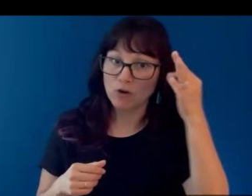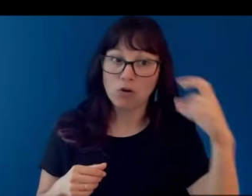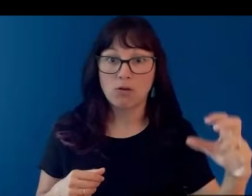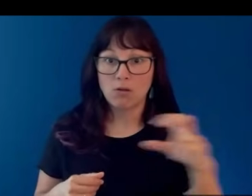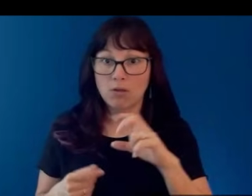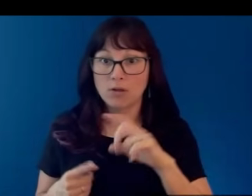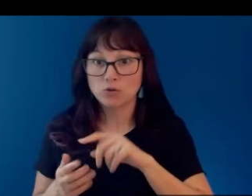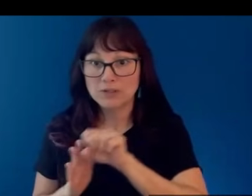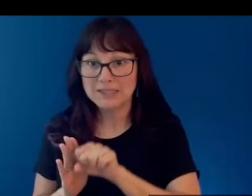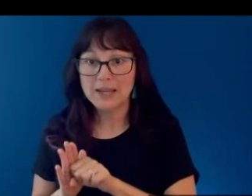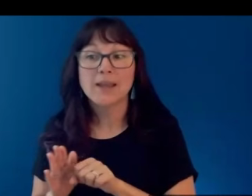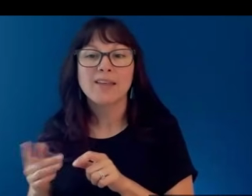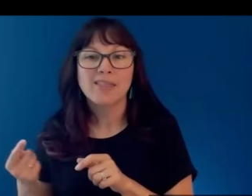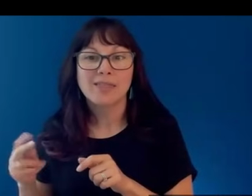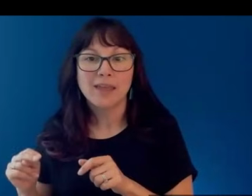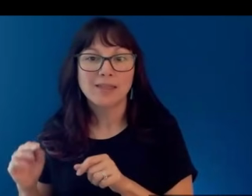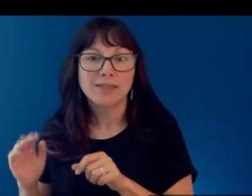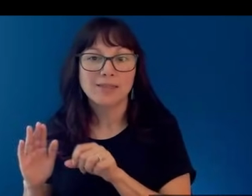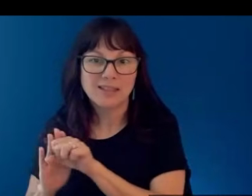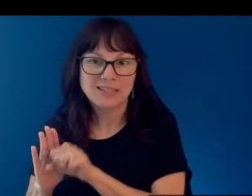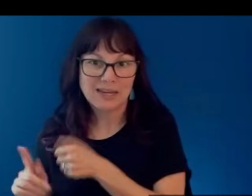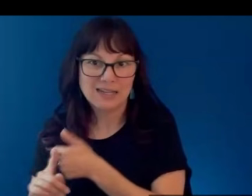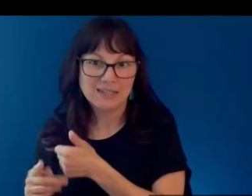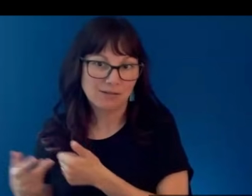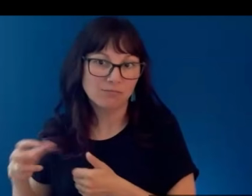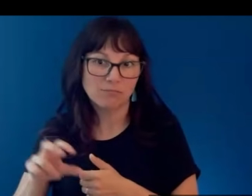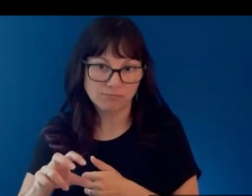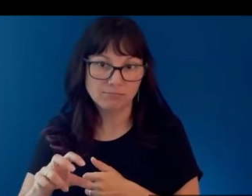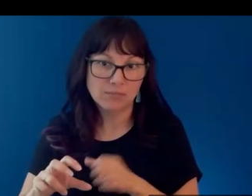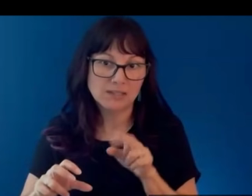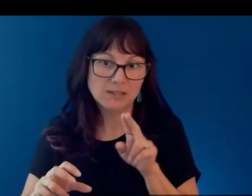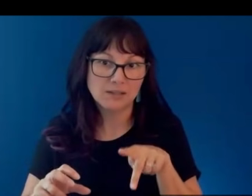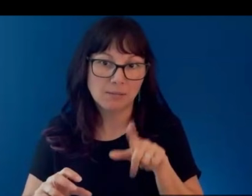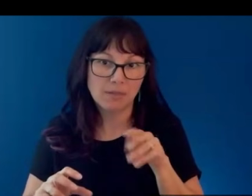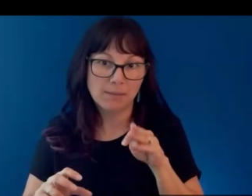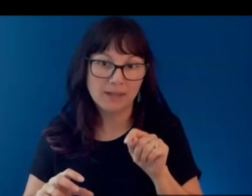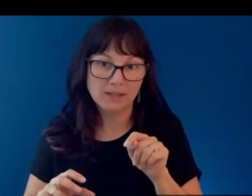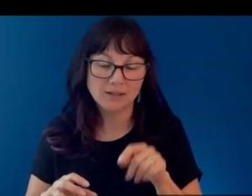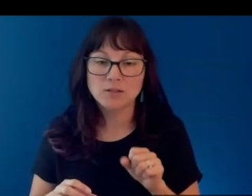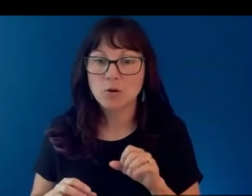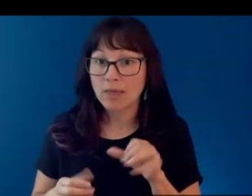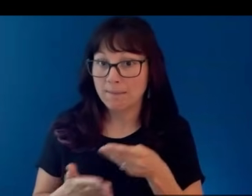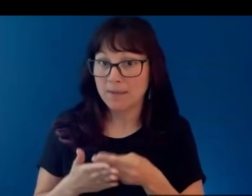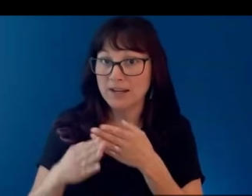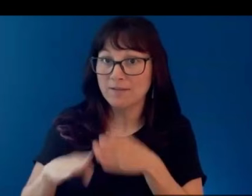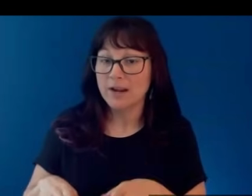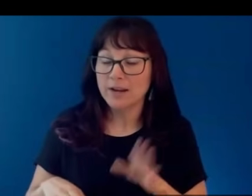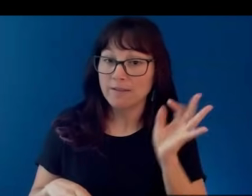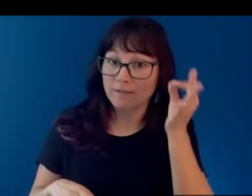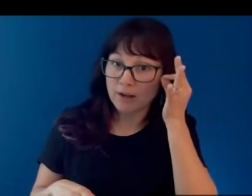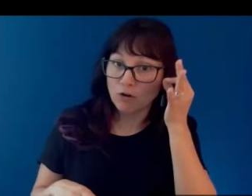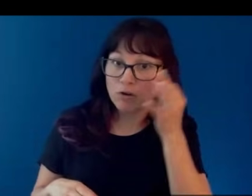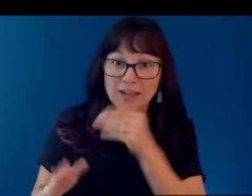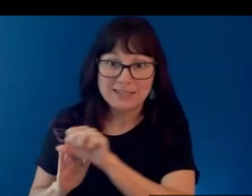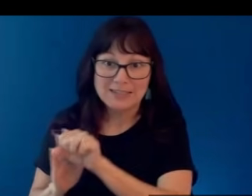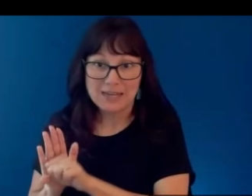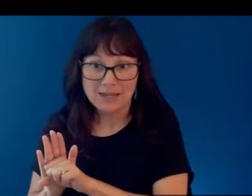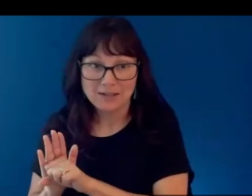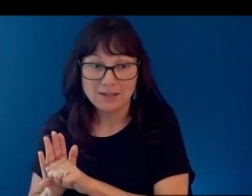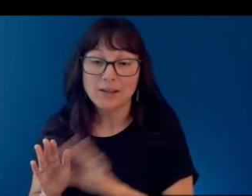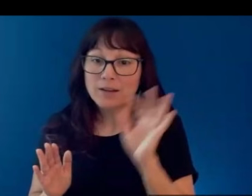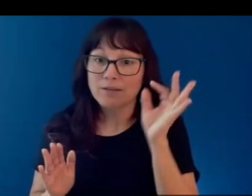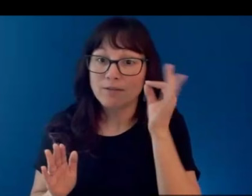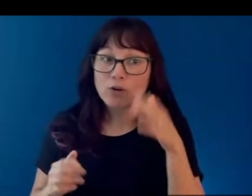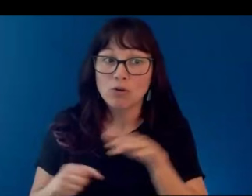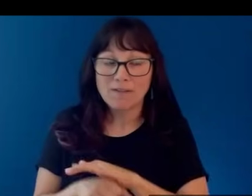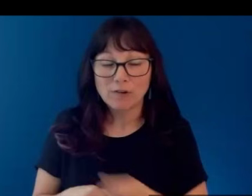and the states supplement their program. So funding is divided between the federal government and states, with the federal government covering